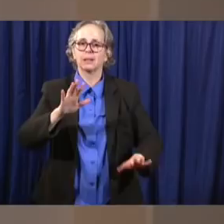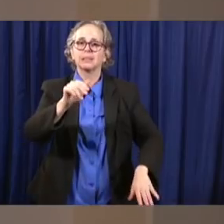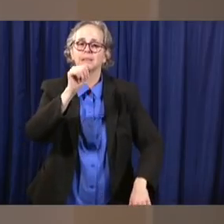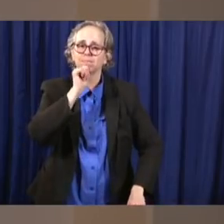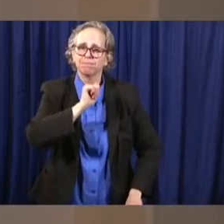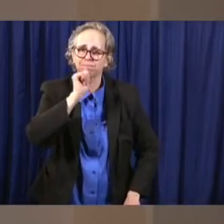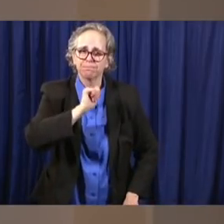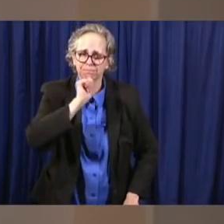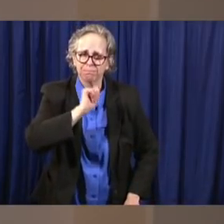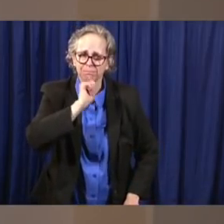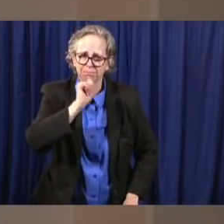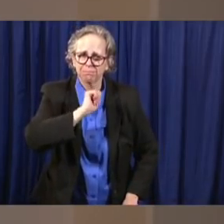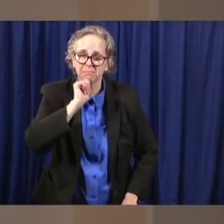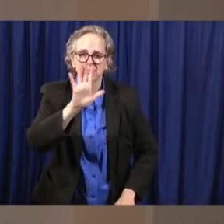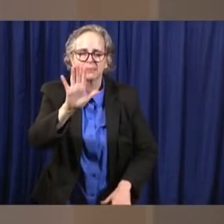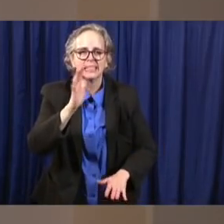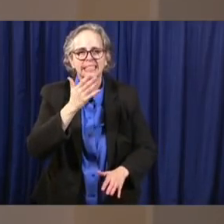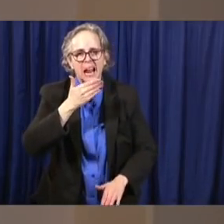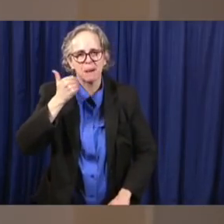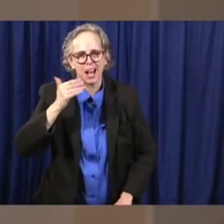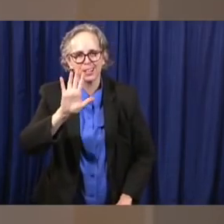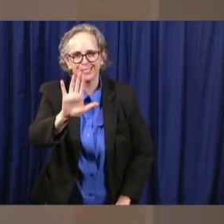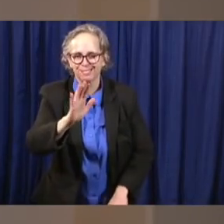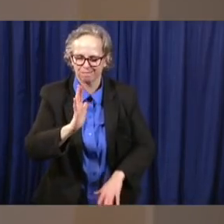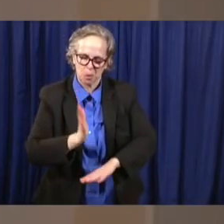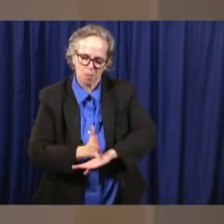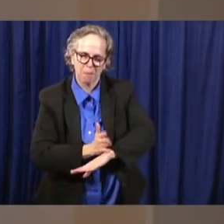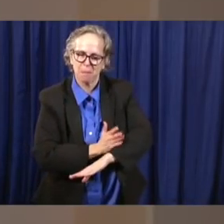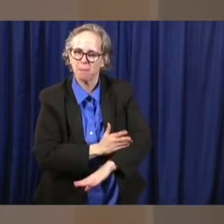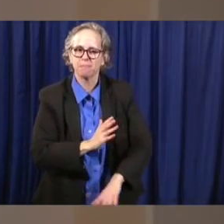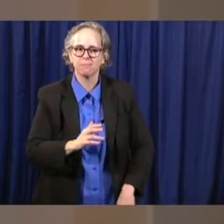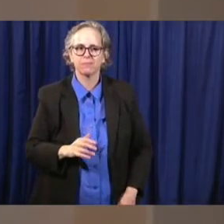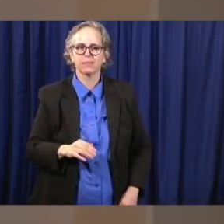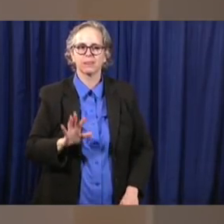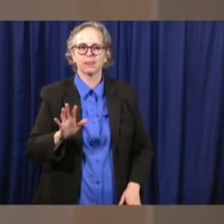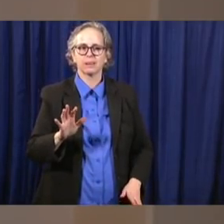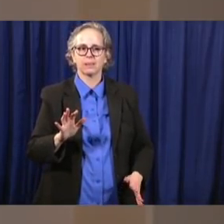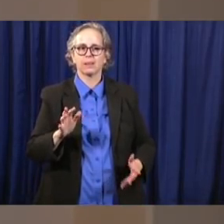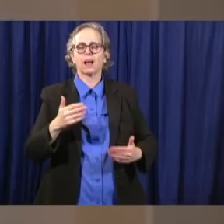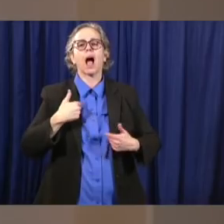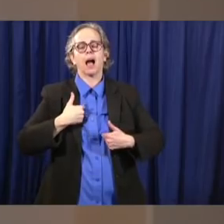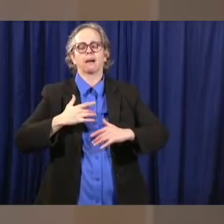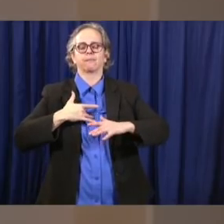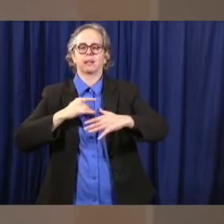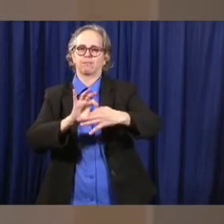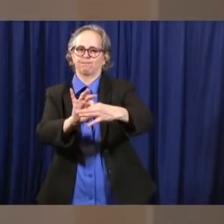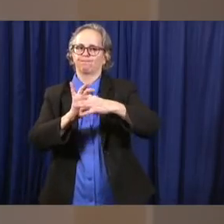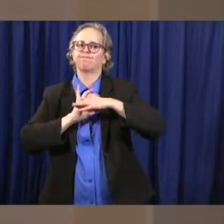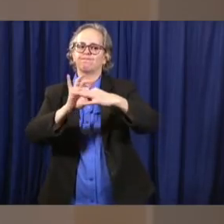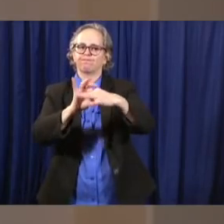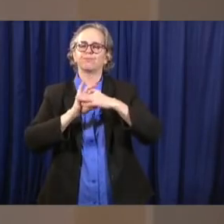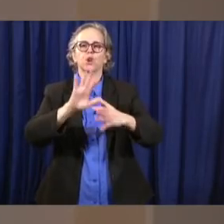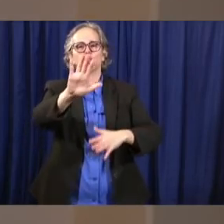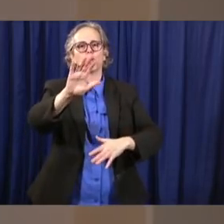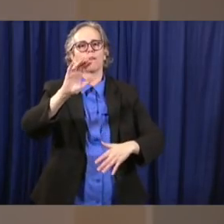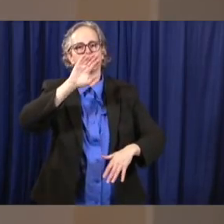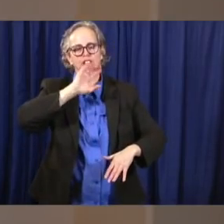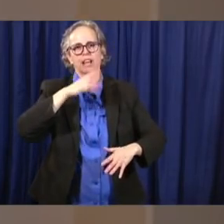better. And I share the frustration and the sense of urgency that they have. Thank